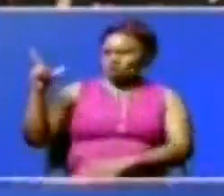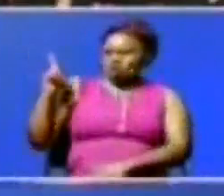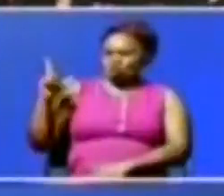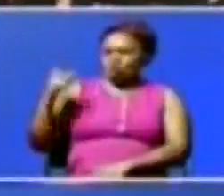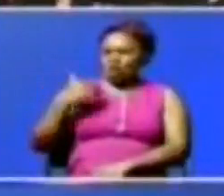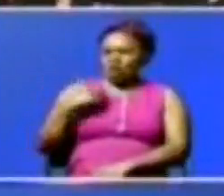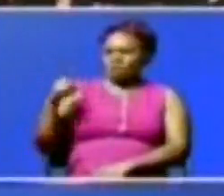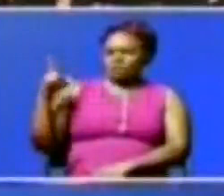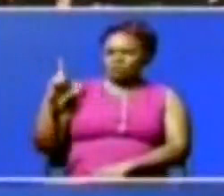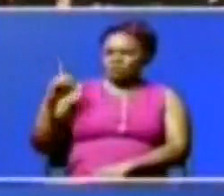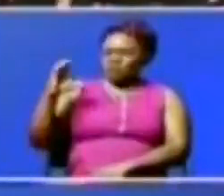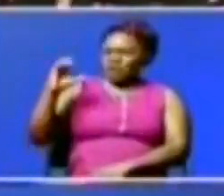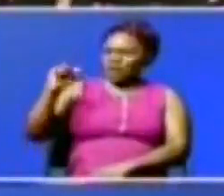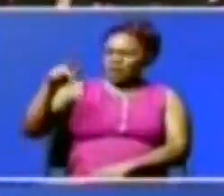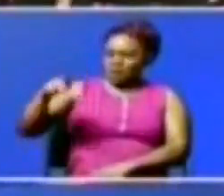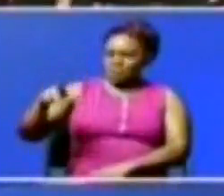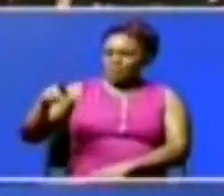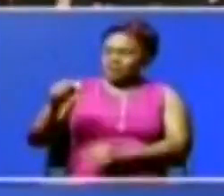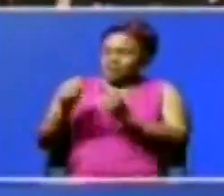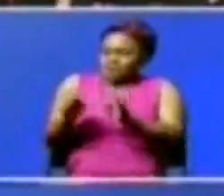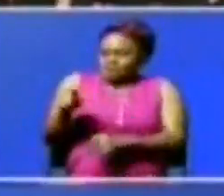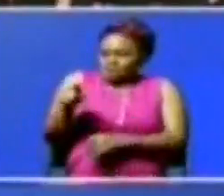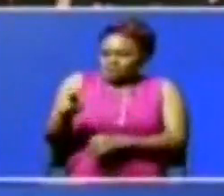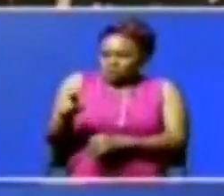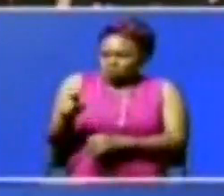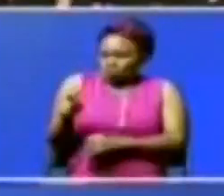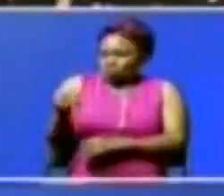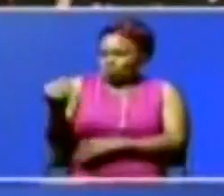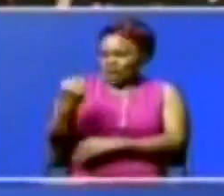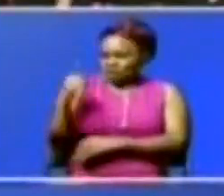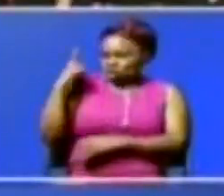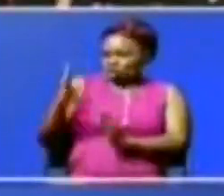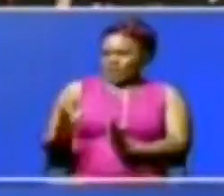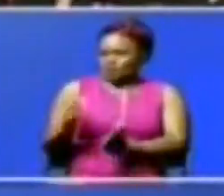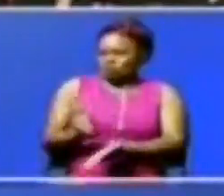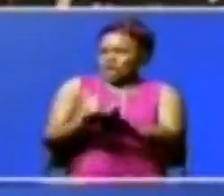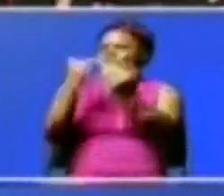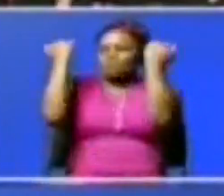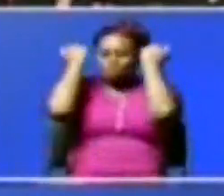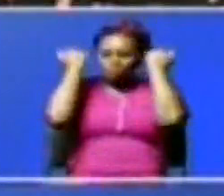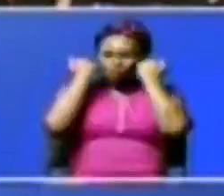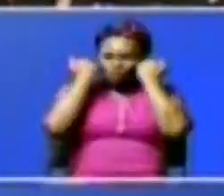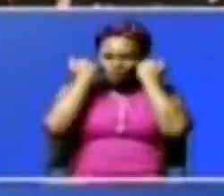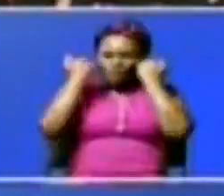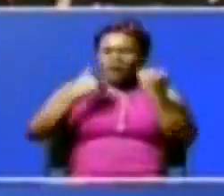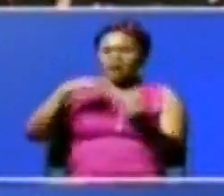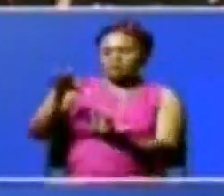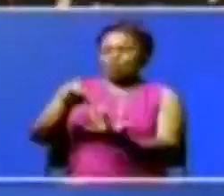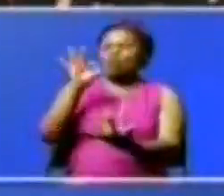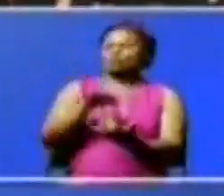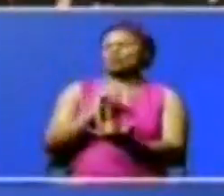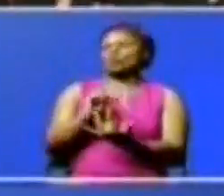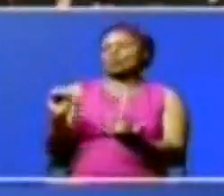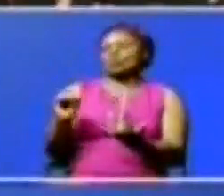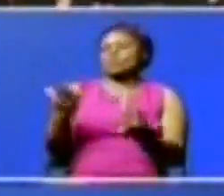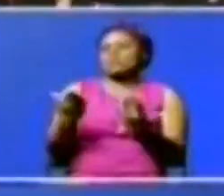rule called the cap rank rule, that if you are approached as a lawyer to represent somebody in court, you really do not have an option unless there